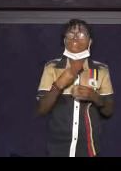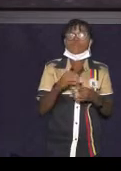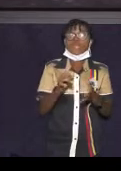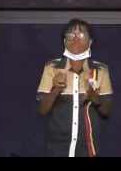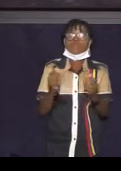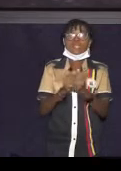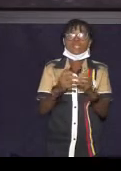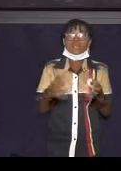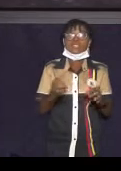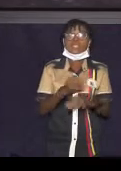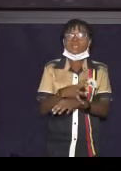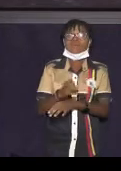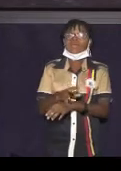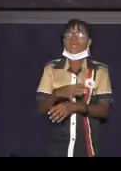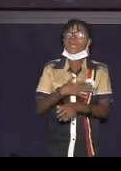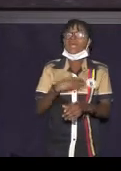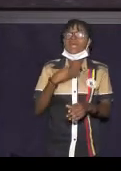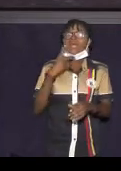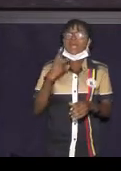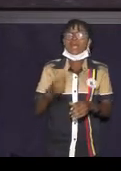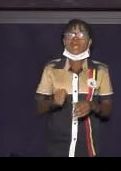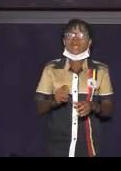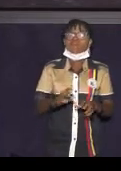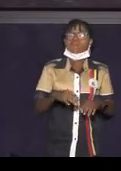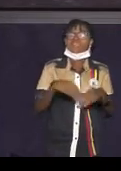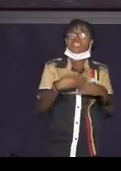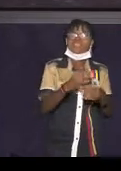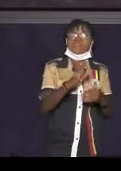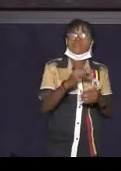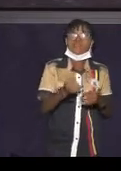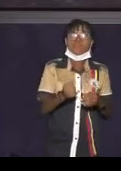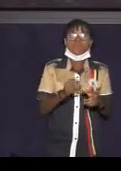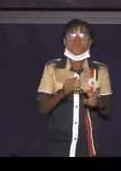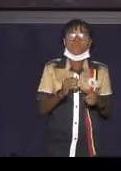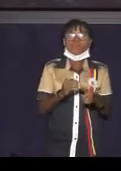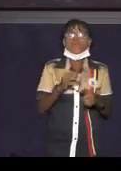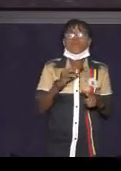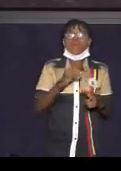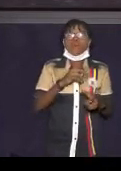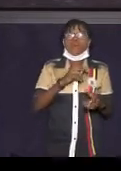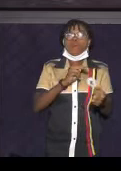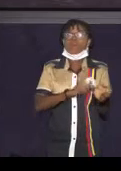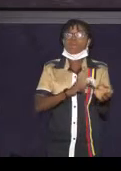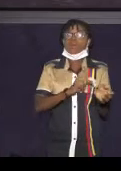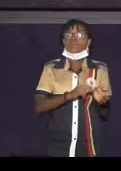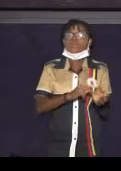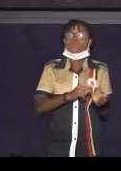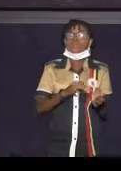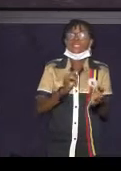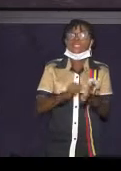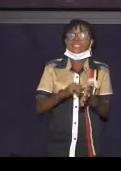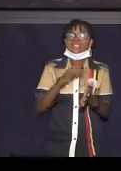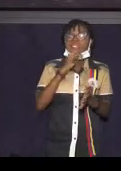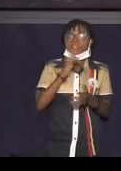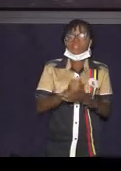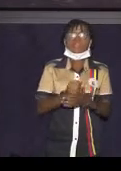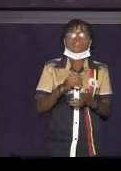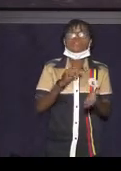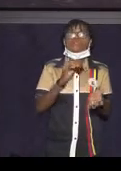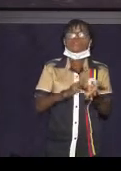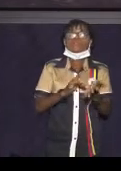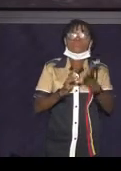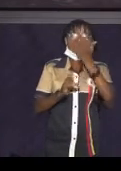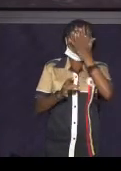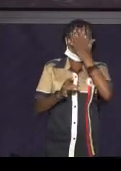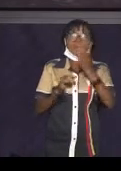the advice and prescription of doctors, pharmacists, and nurses. That's drug abuse, taking in of